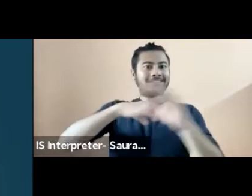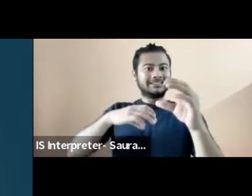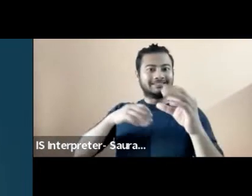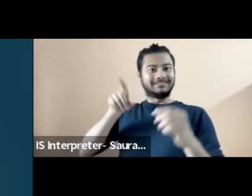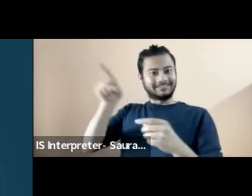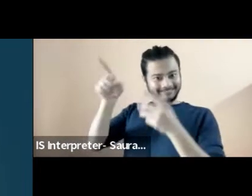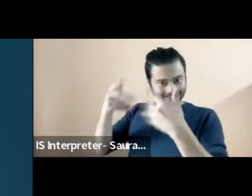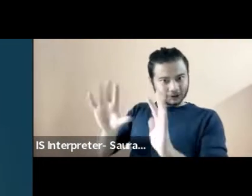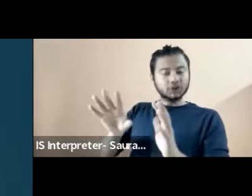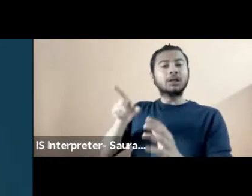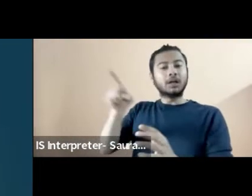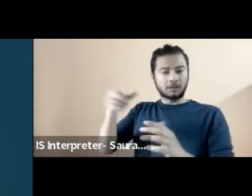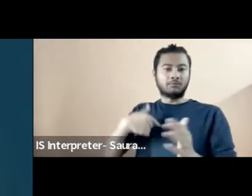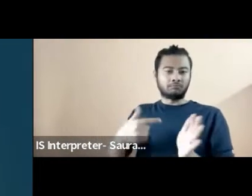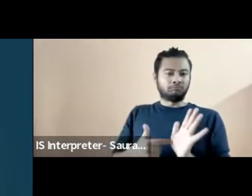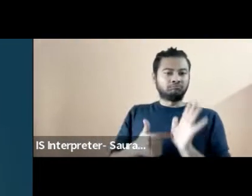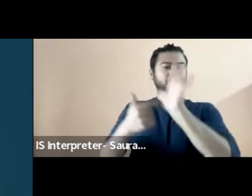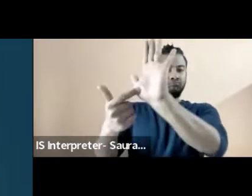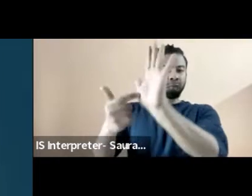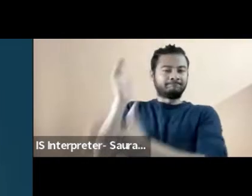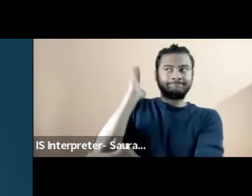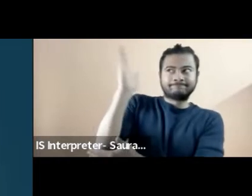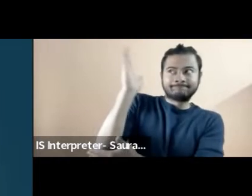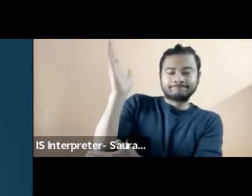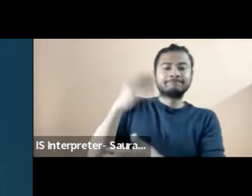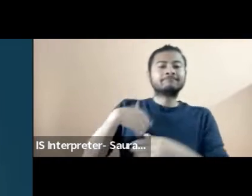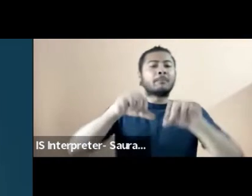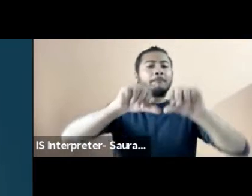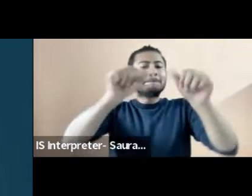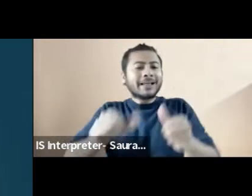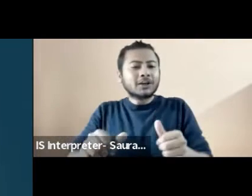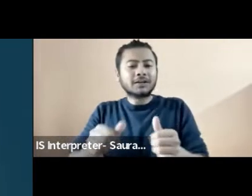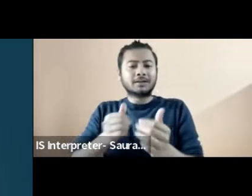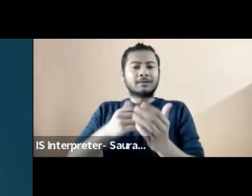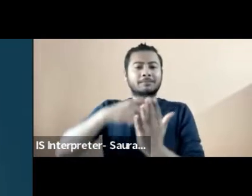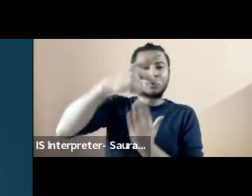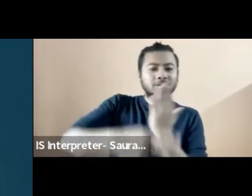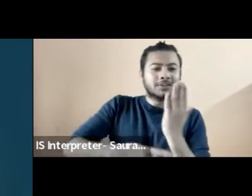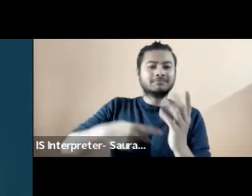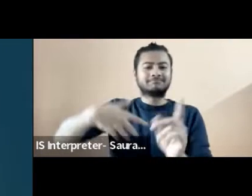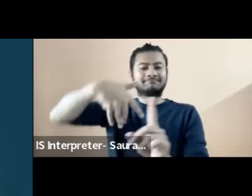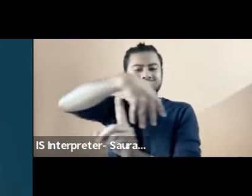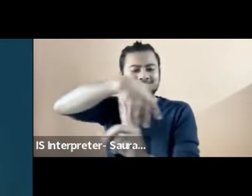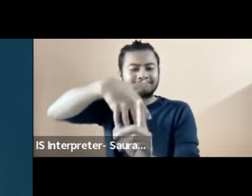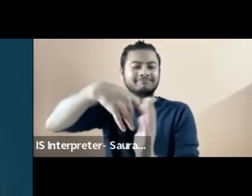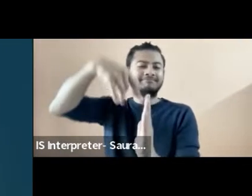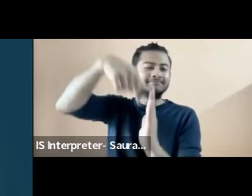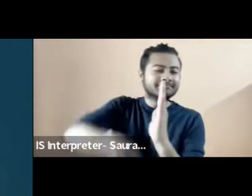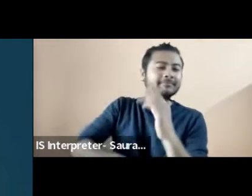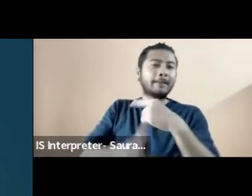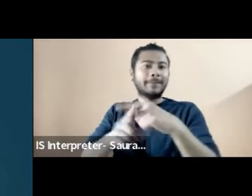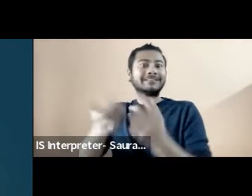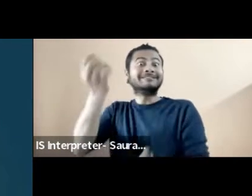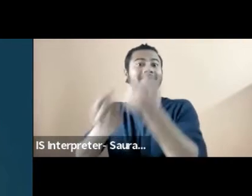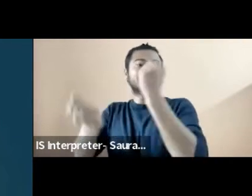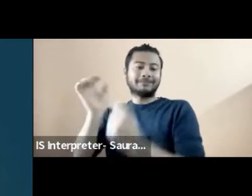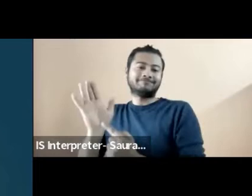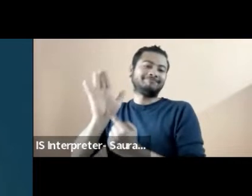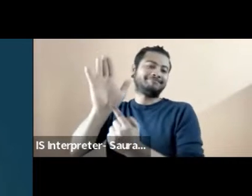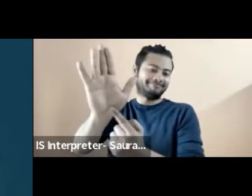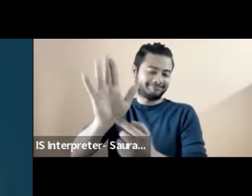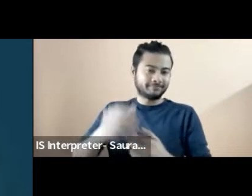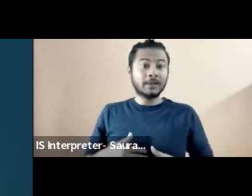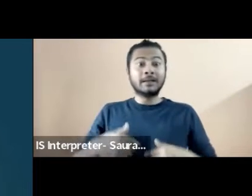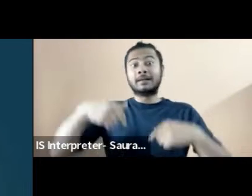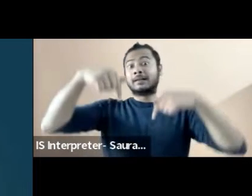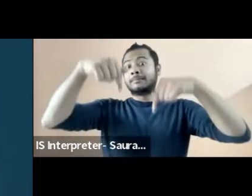the project and the methods that we use, and along with the findings. And that is the end of my